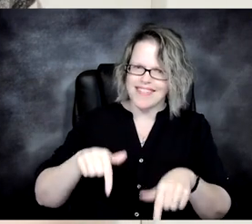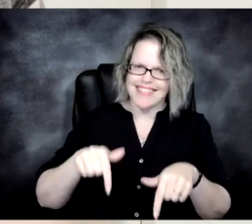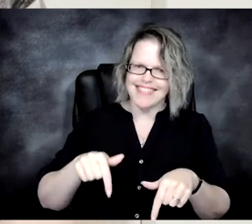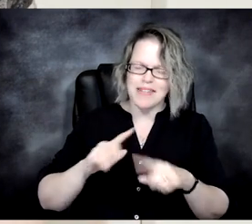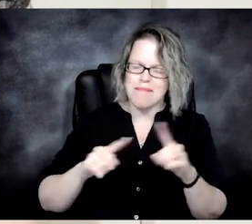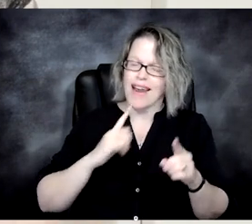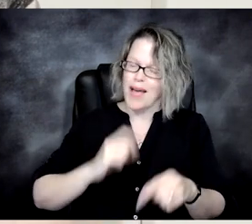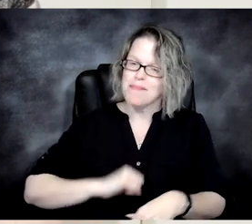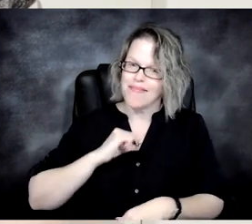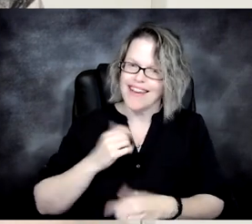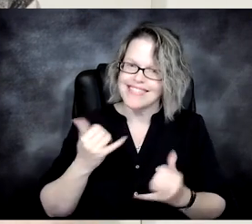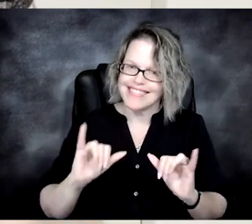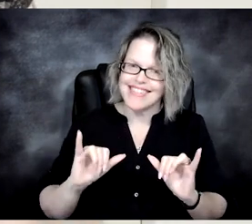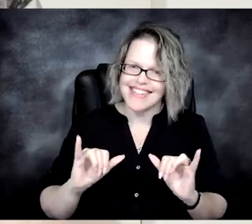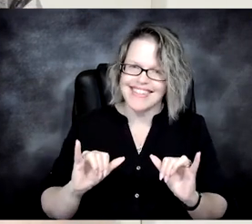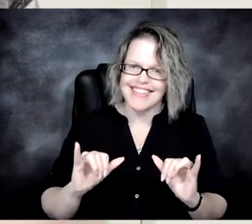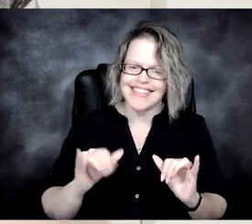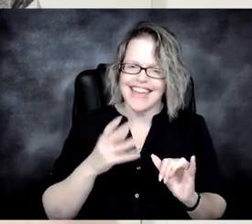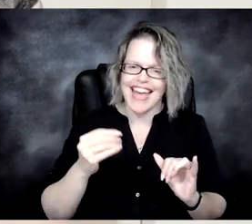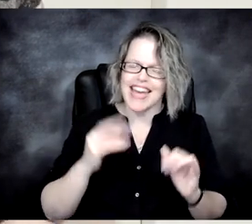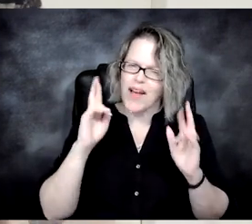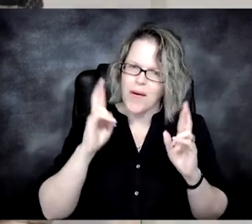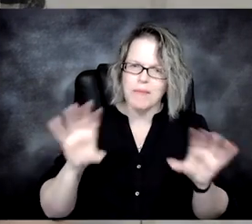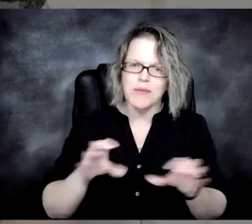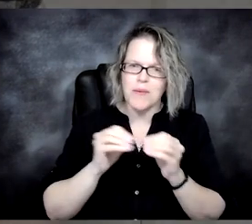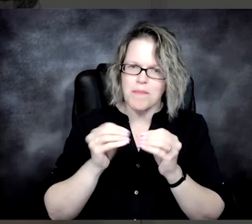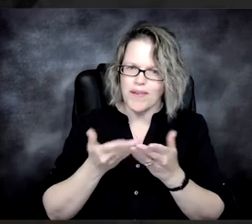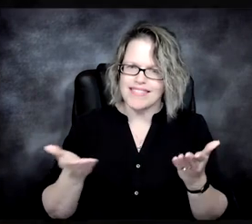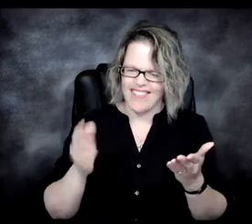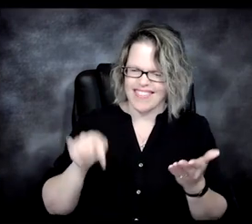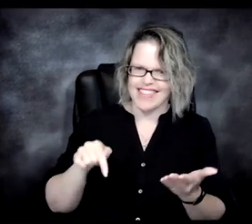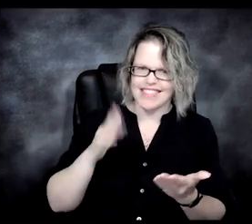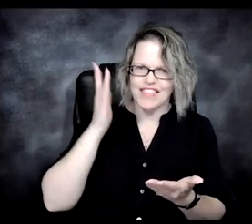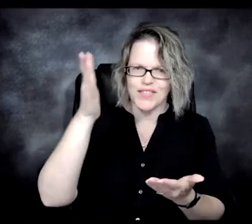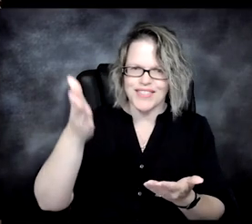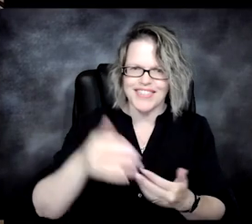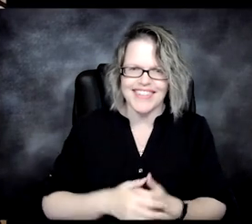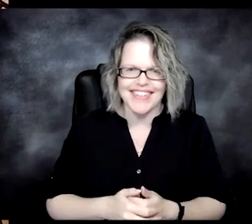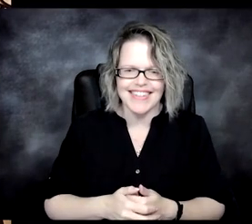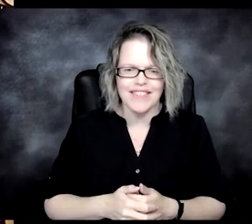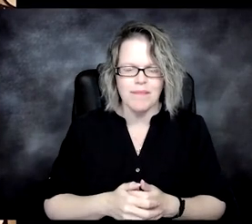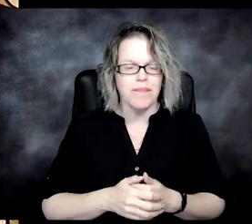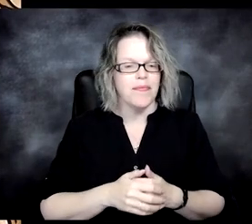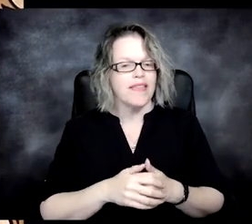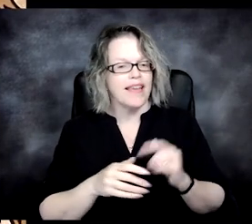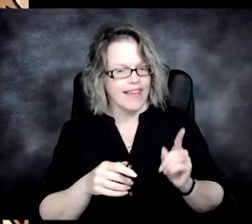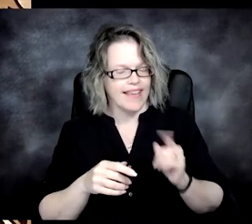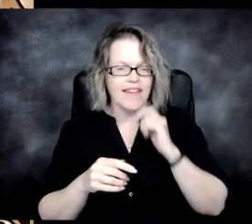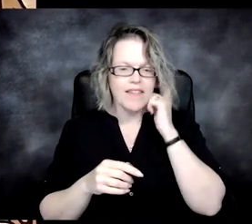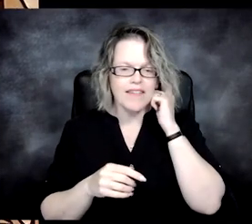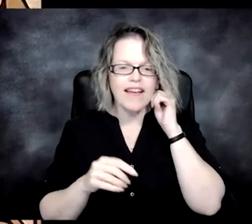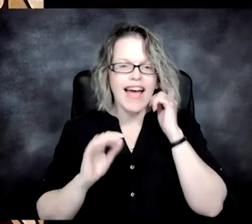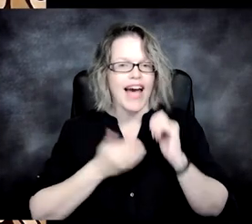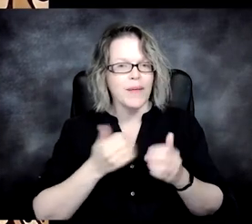but I am very proud of it, and I hope to do more stuff like that in the future. In a letter to Sydney, our executive